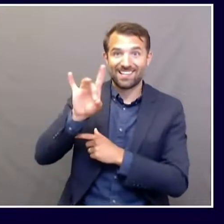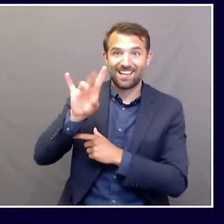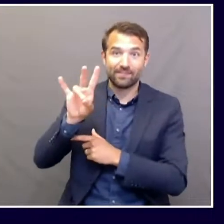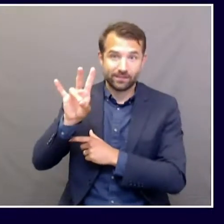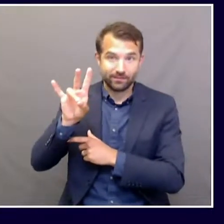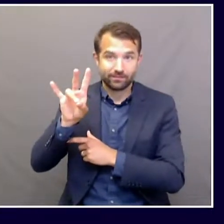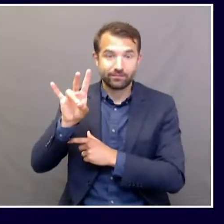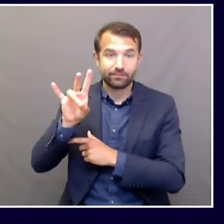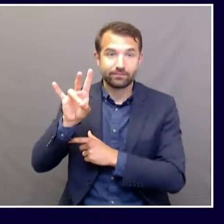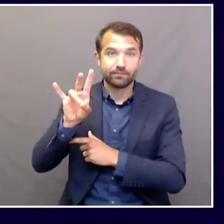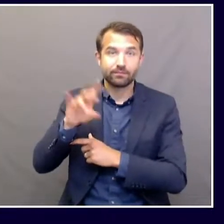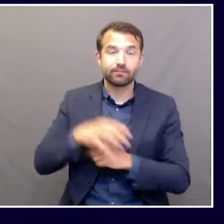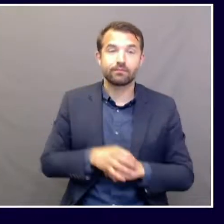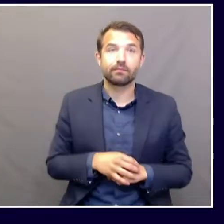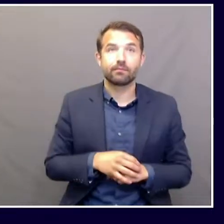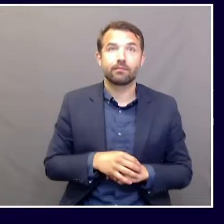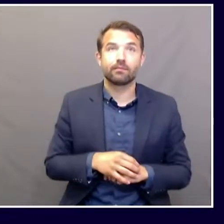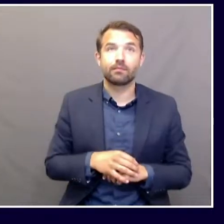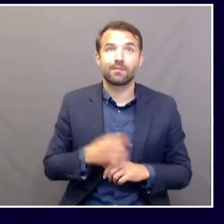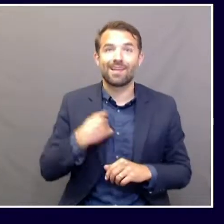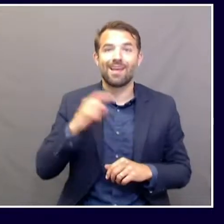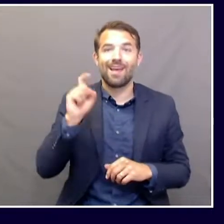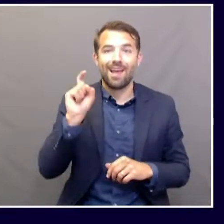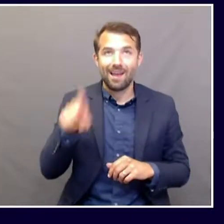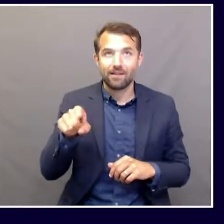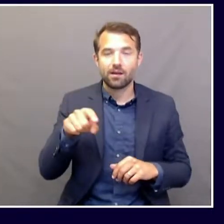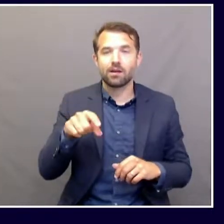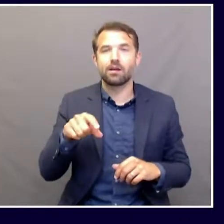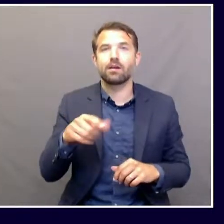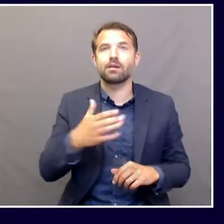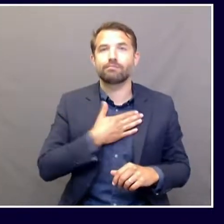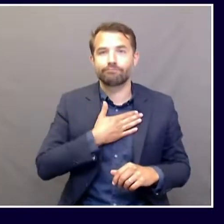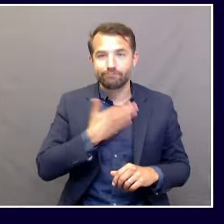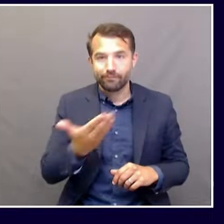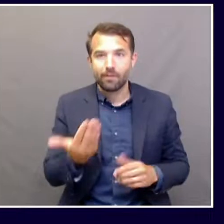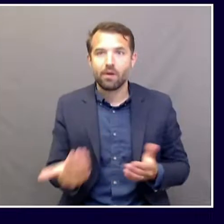my obligatory. What that means is that